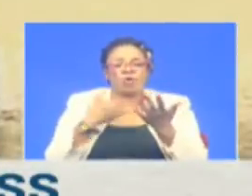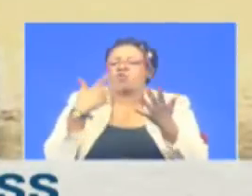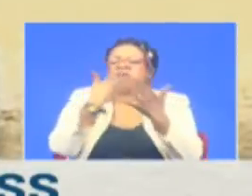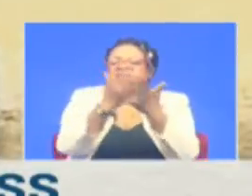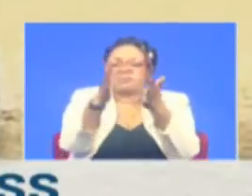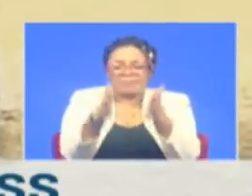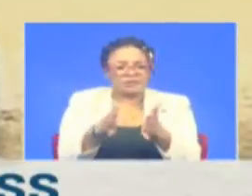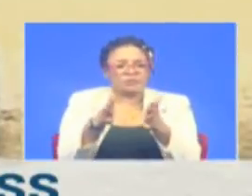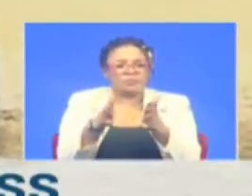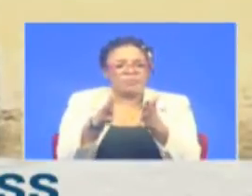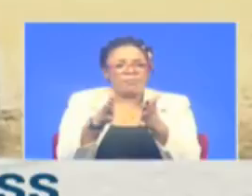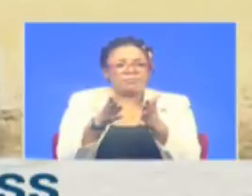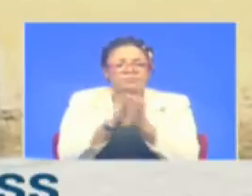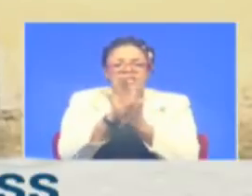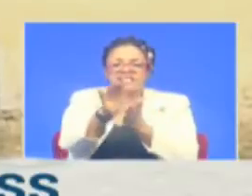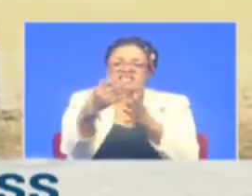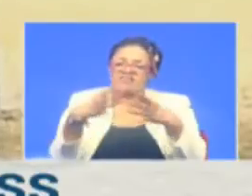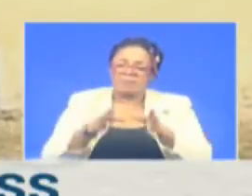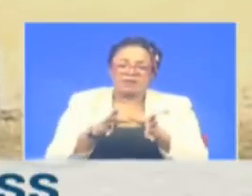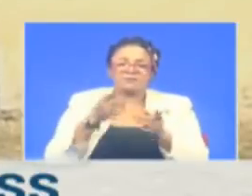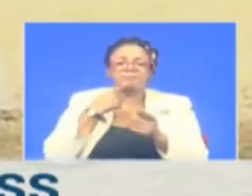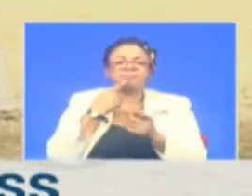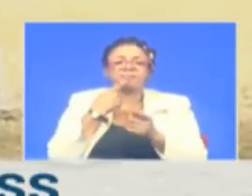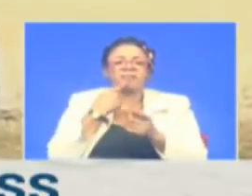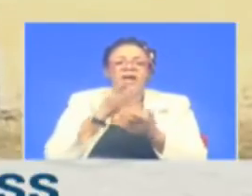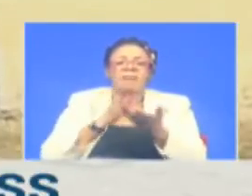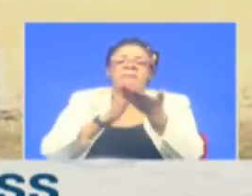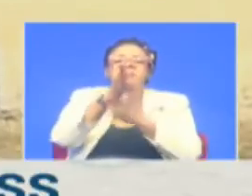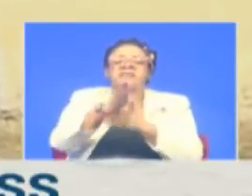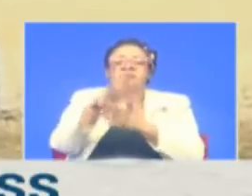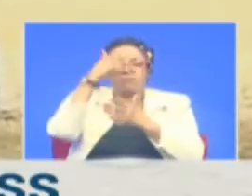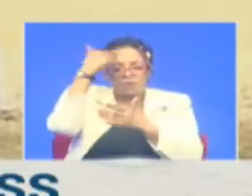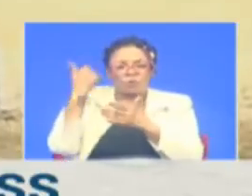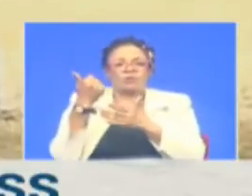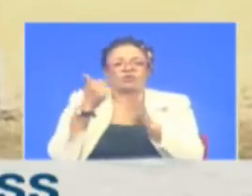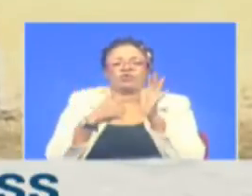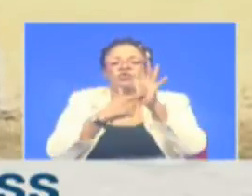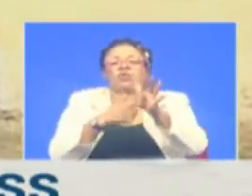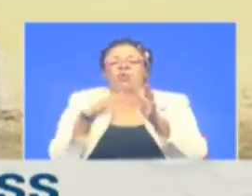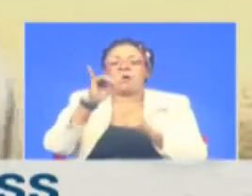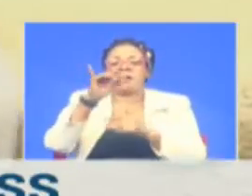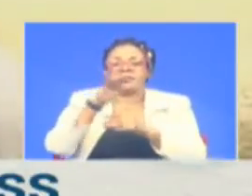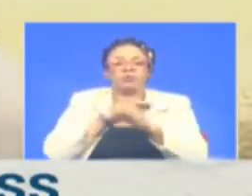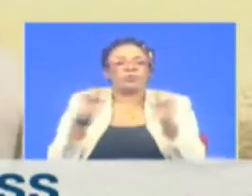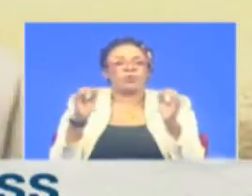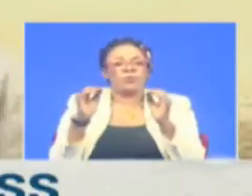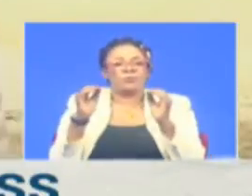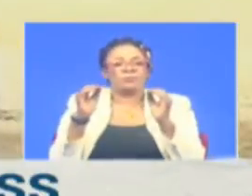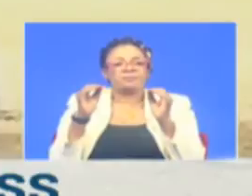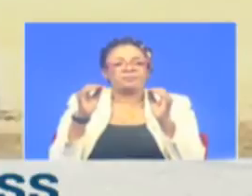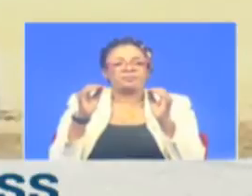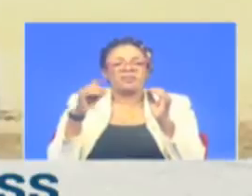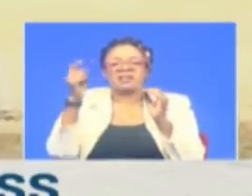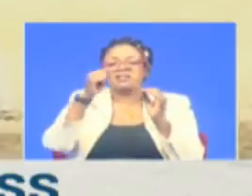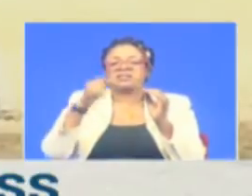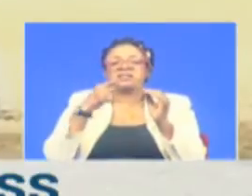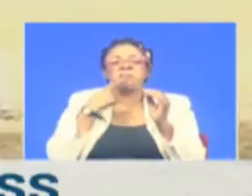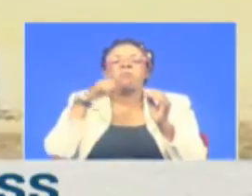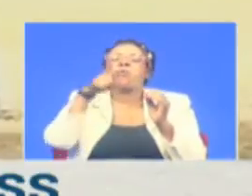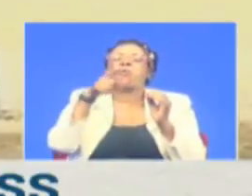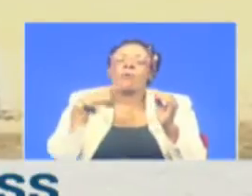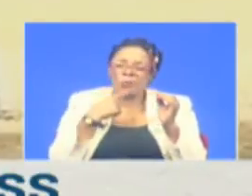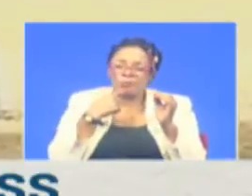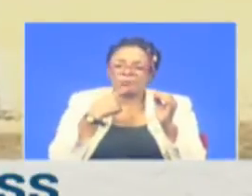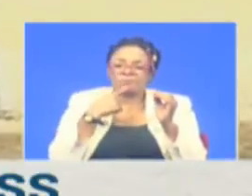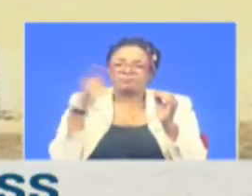with his family, saying that I'm Peter Kompaka because hakuonyesha kitambulisho. Tumeambiwa na serikali ya Tanzania, wewe ni nani?